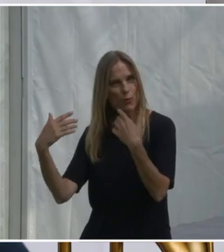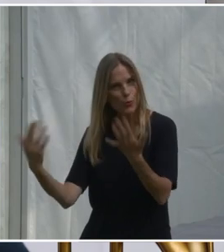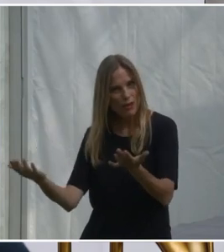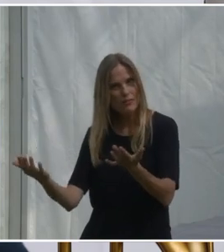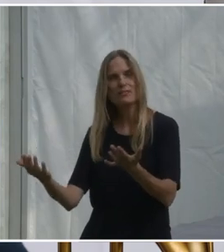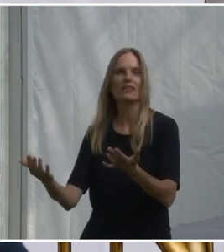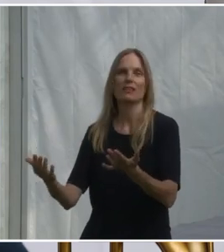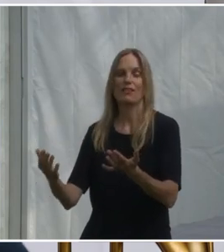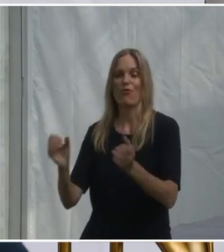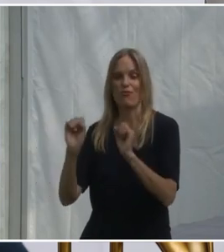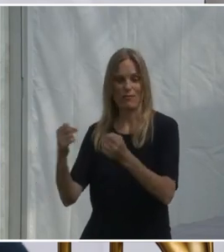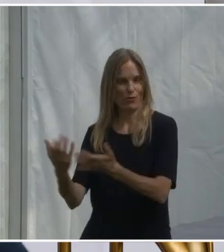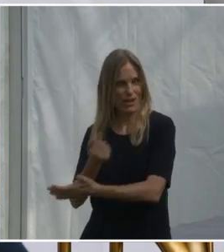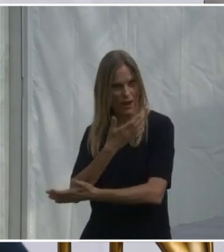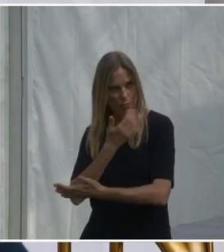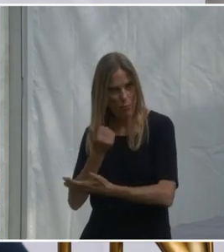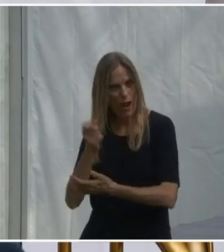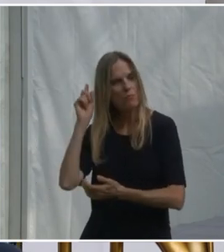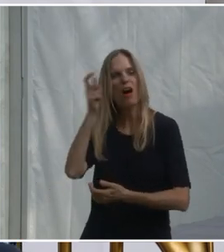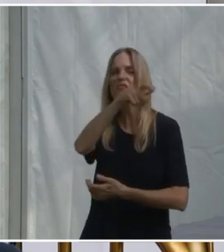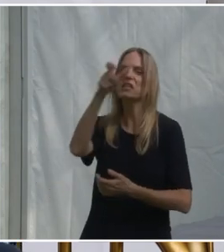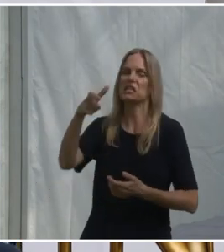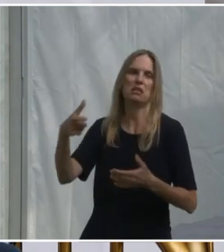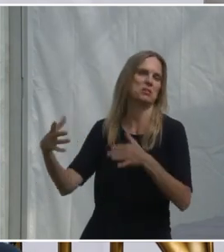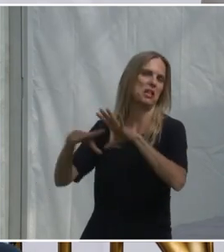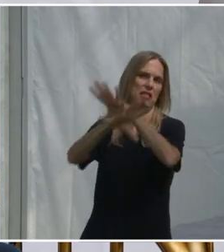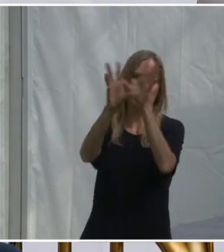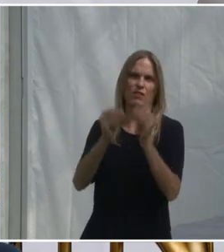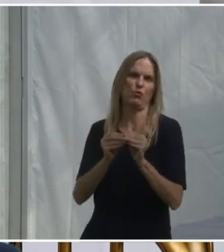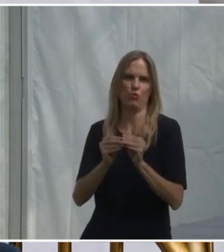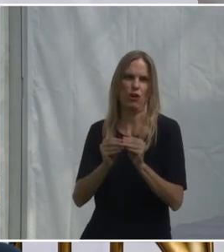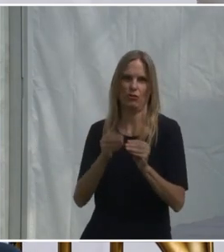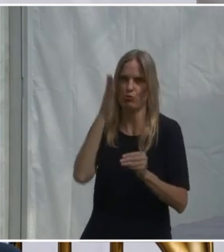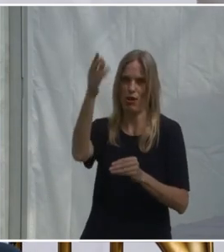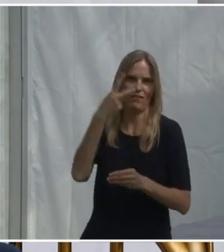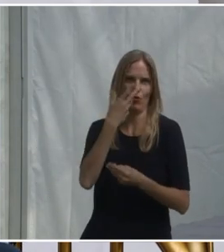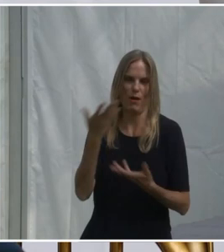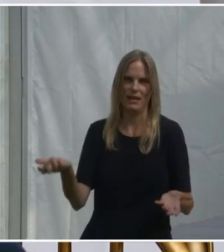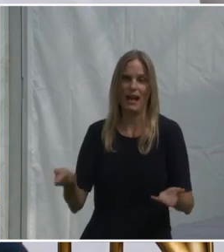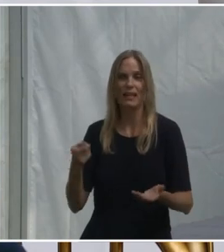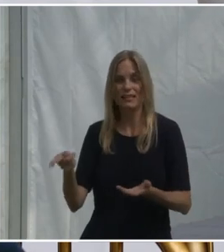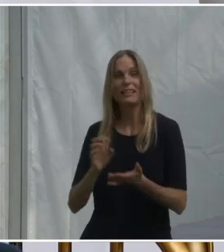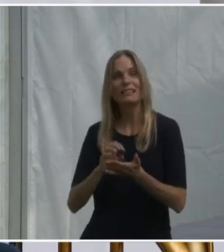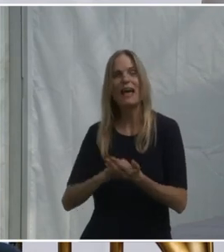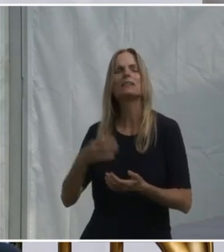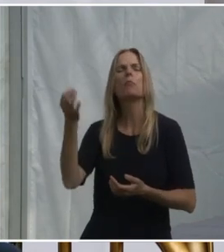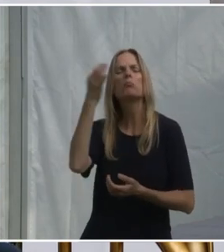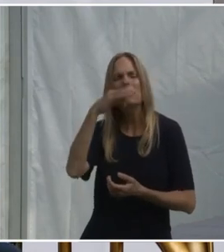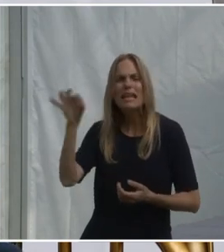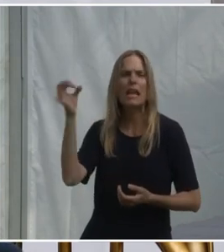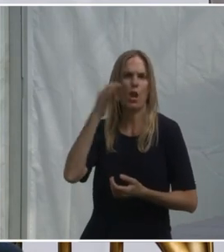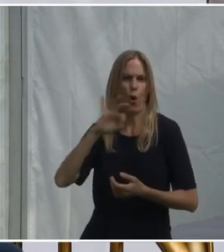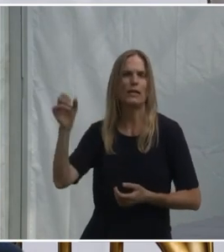future for humankind. Because it's about billions of people who have to find